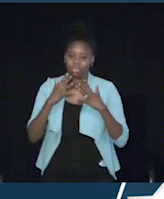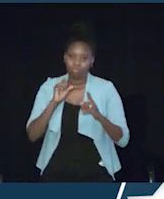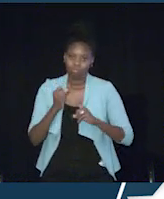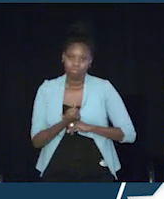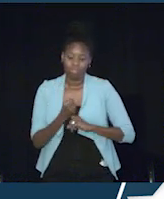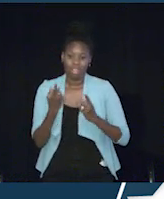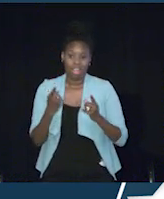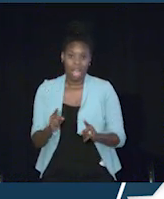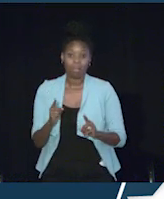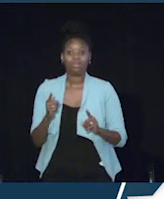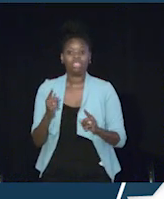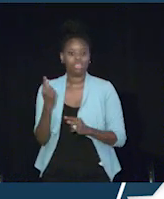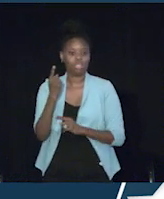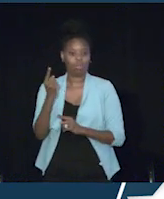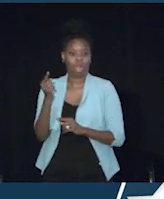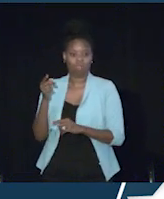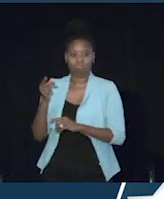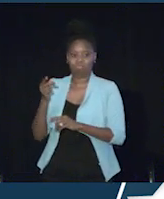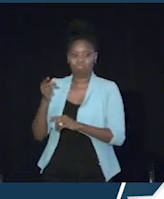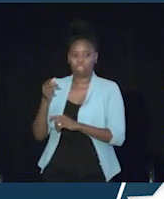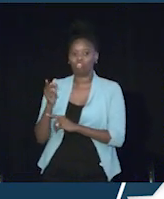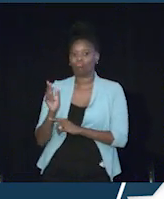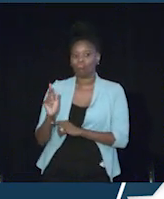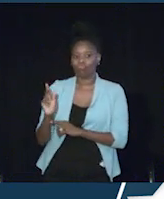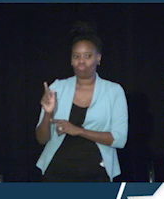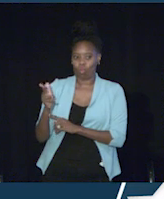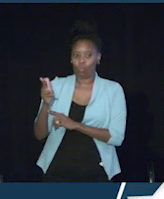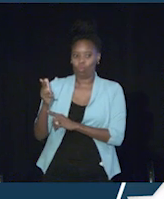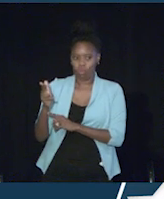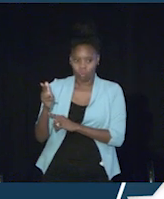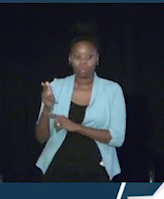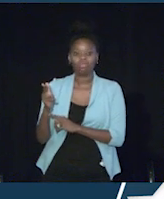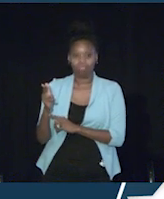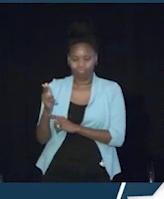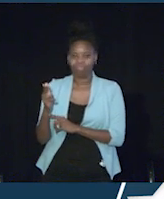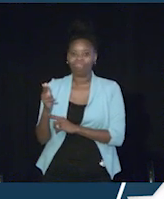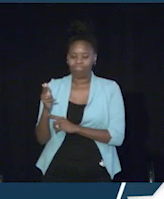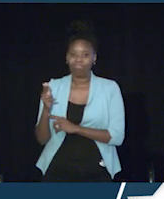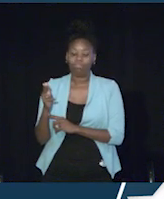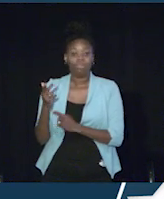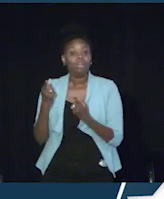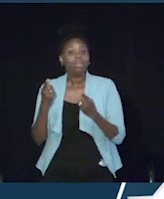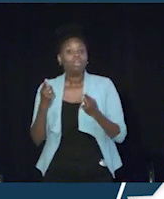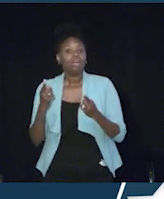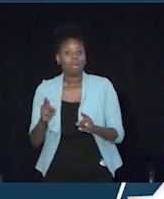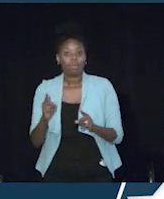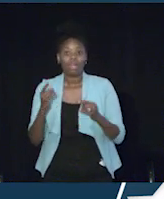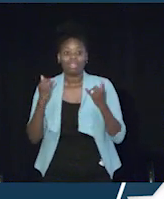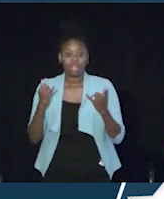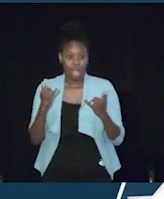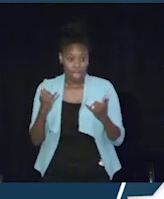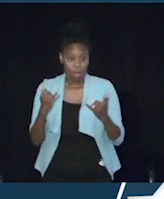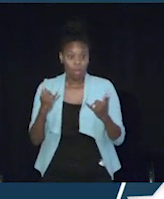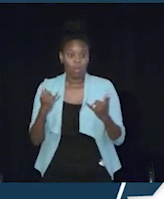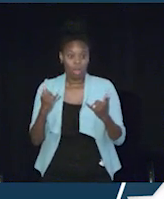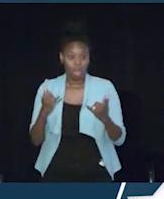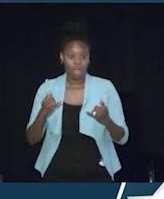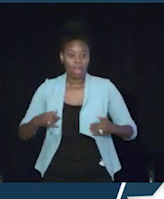act of violence on her way home from work one day, and as a result is paralyzed from the waist